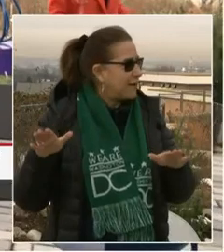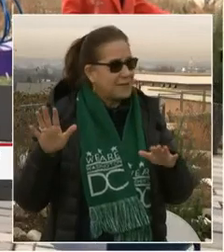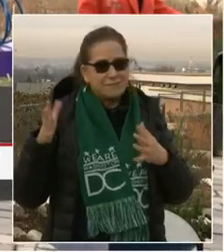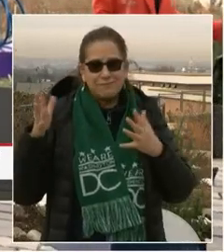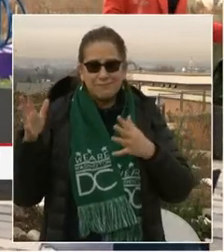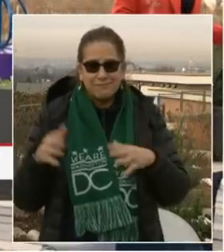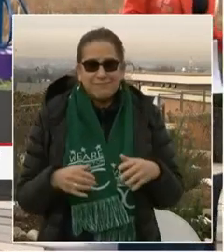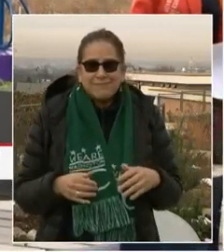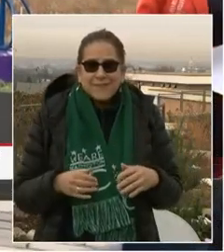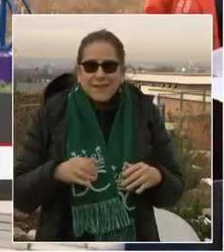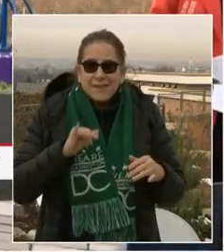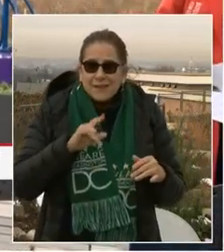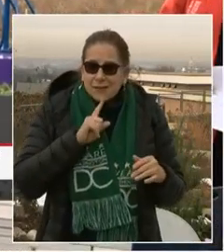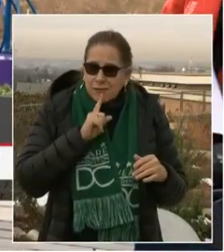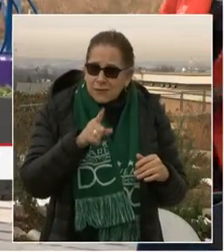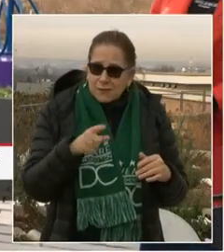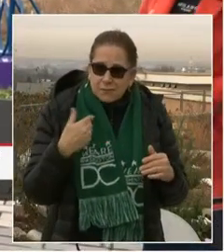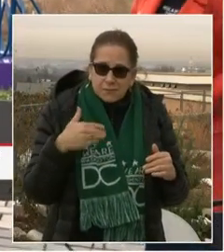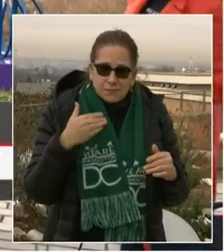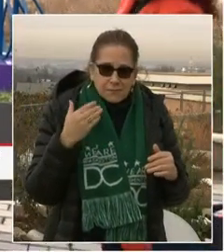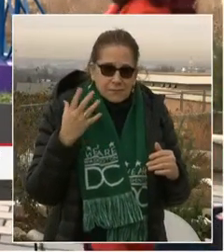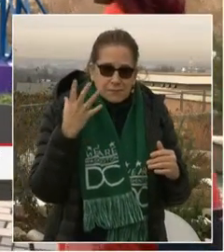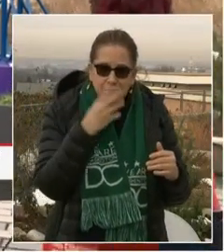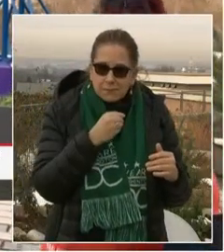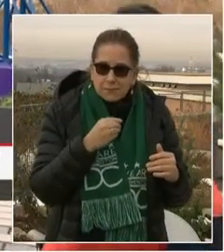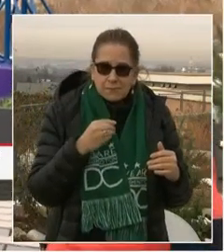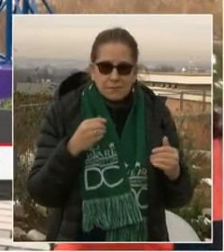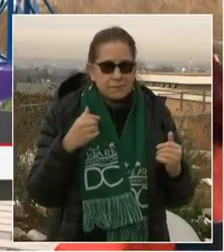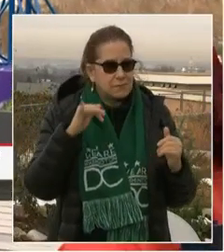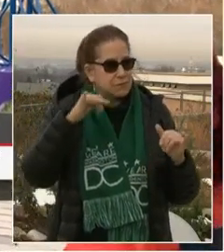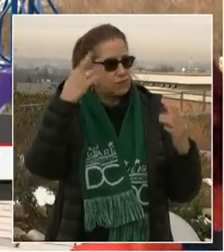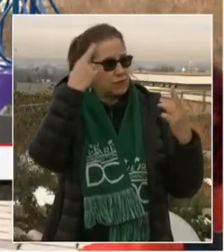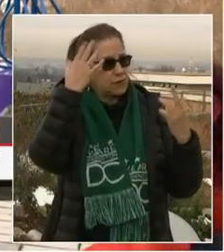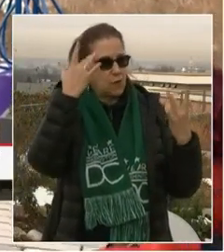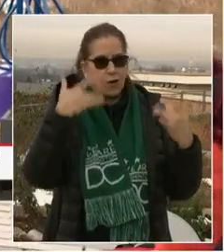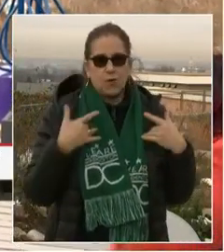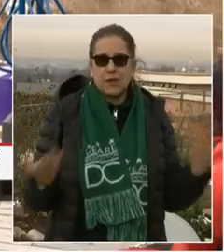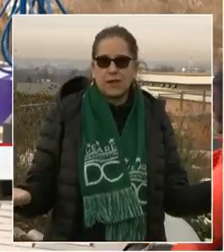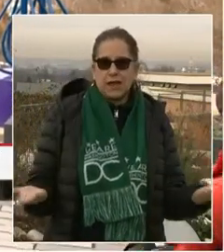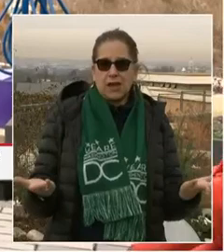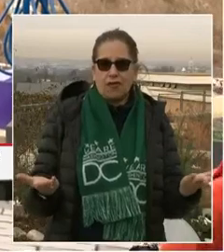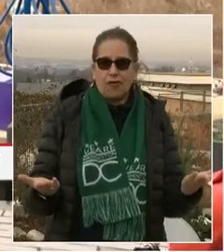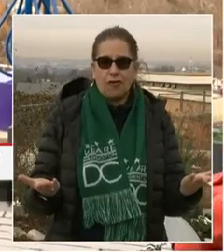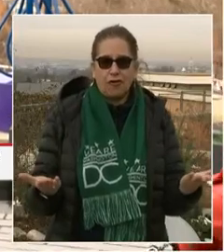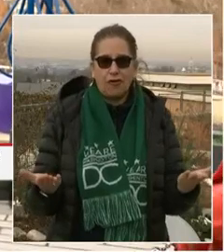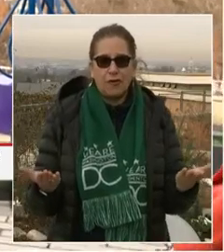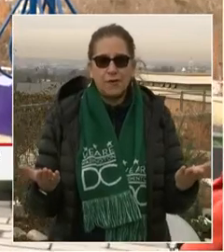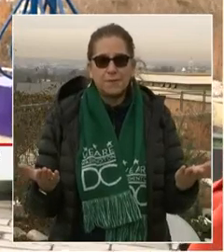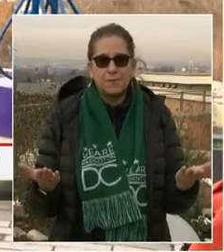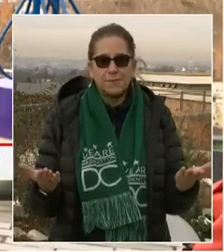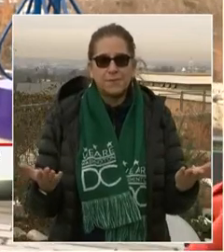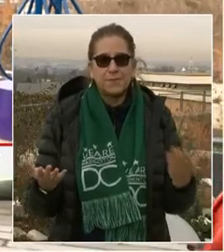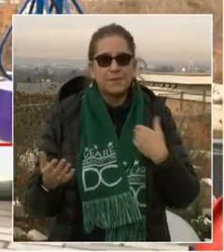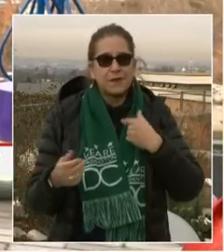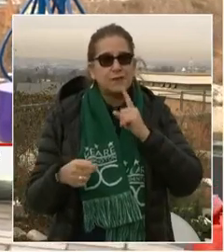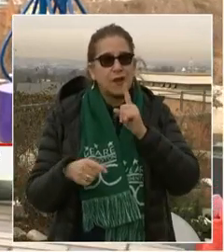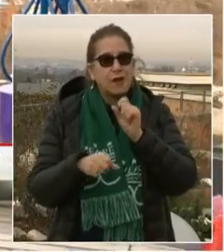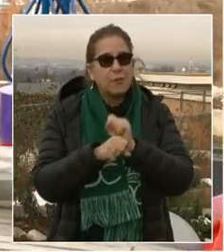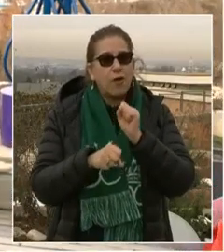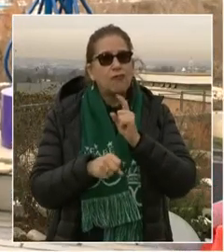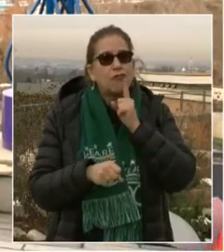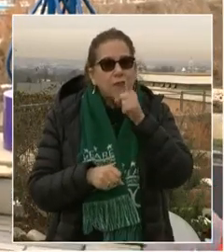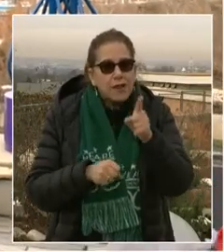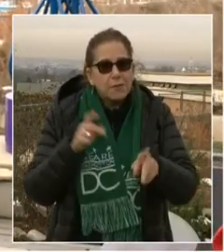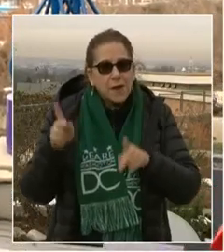indeed why we are here, to talk about real Washingtonians who, like everyone, can